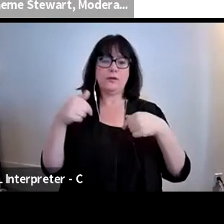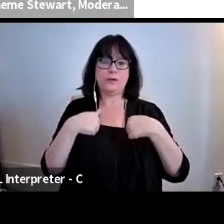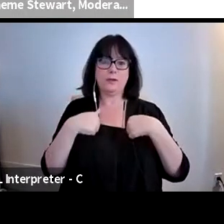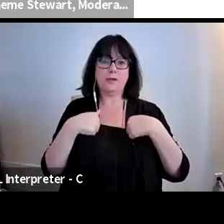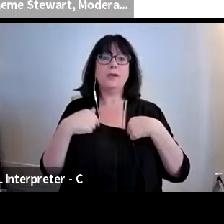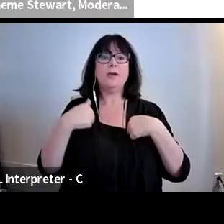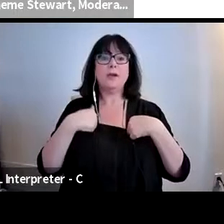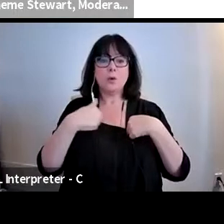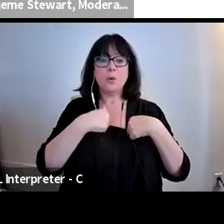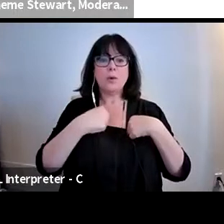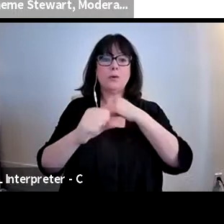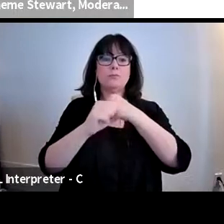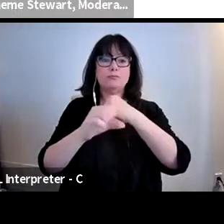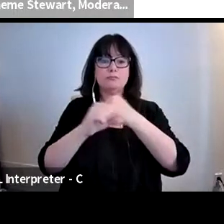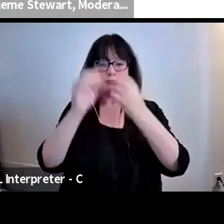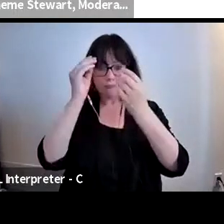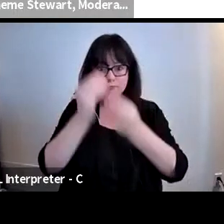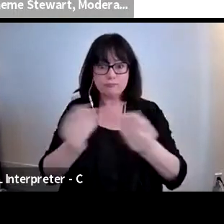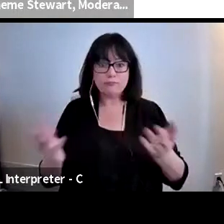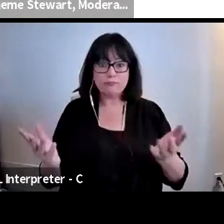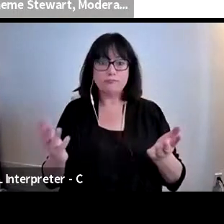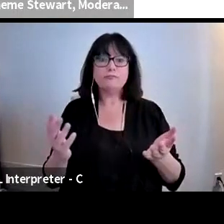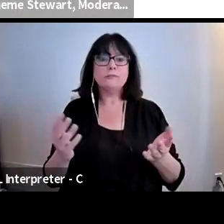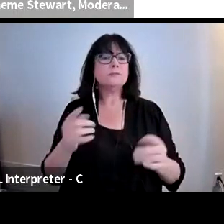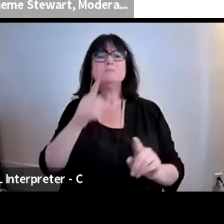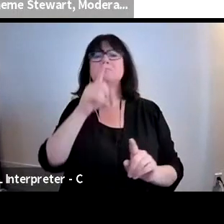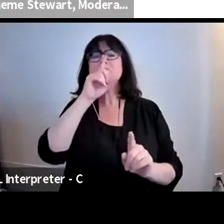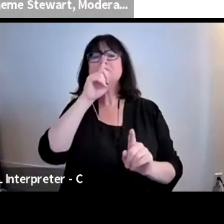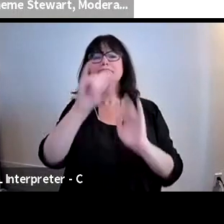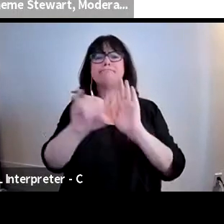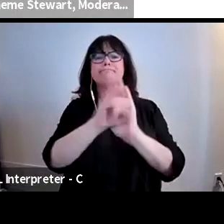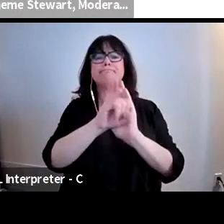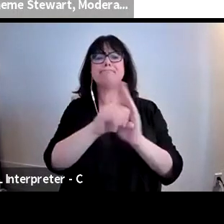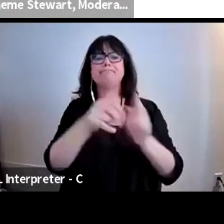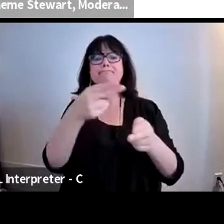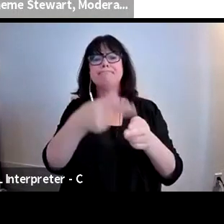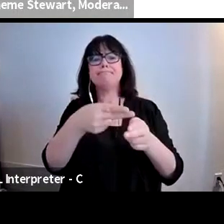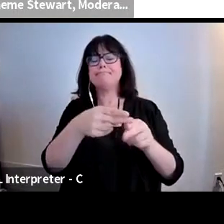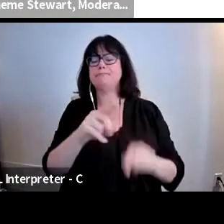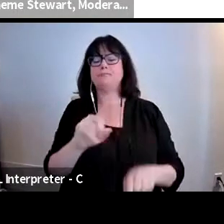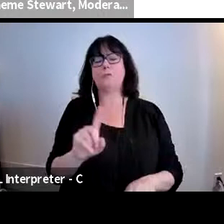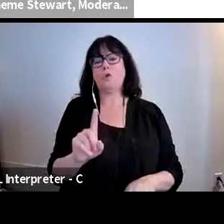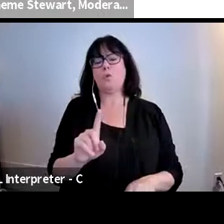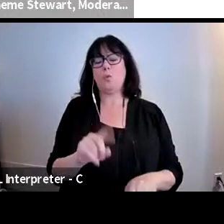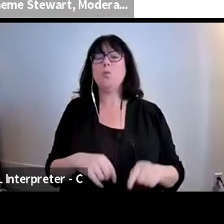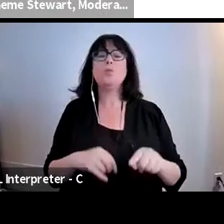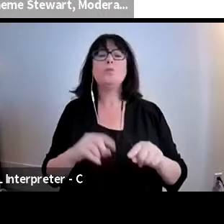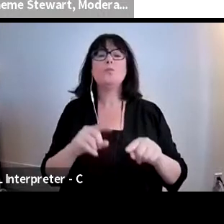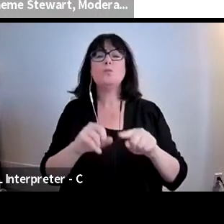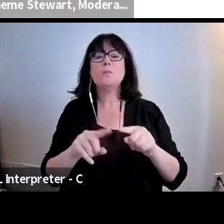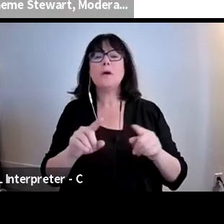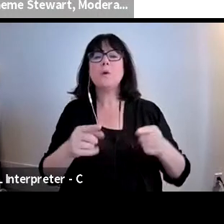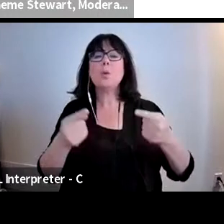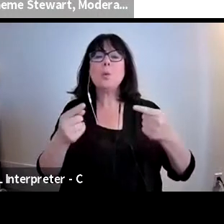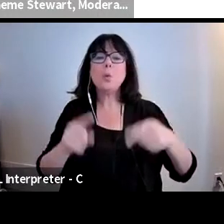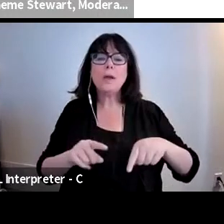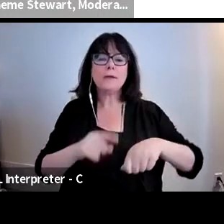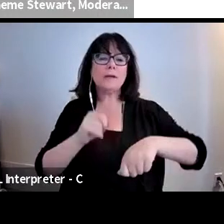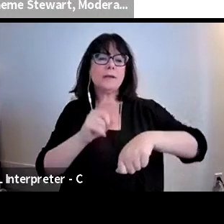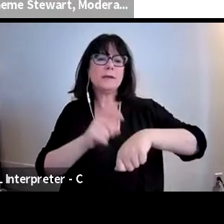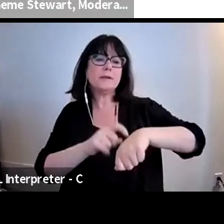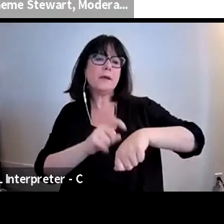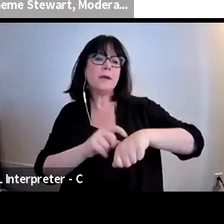any individual, but the time and place, and direct anyone who has concerns to contact public